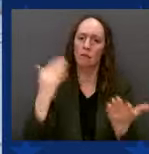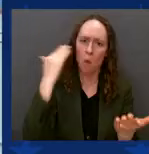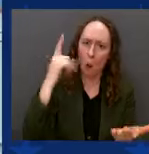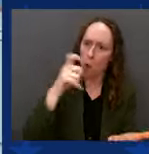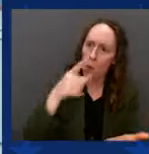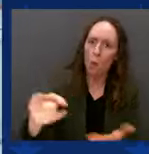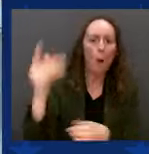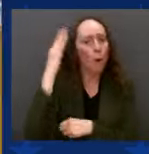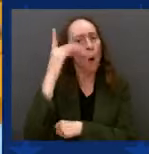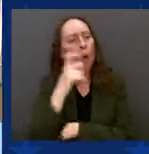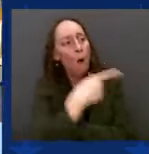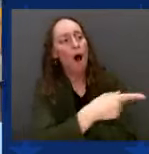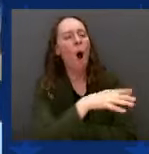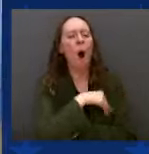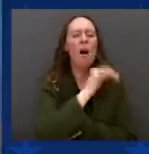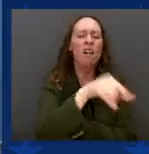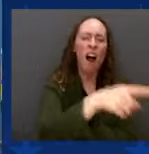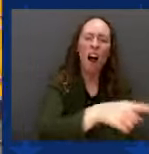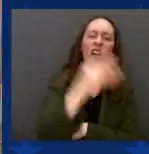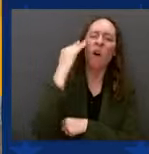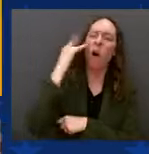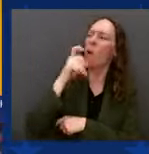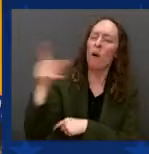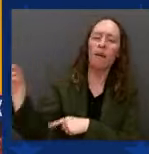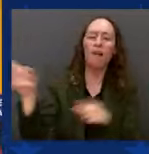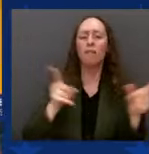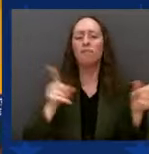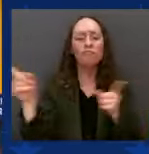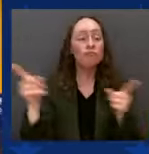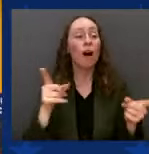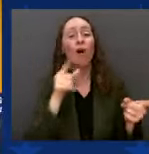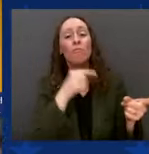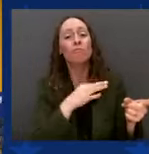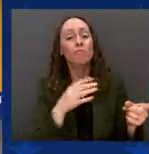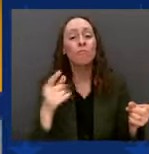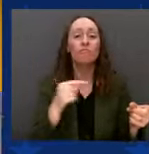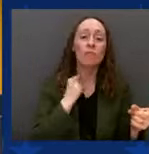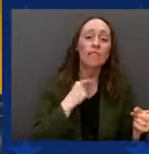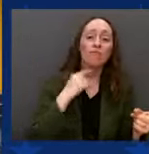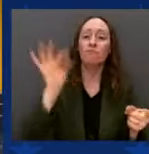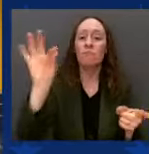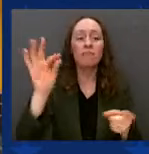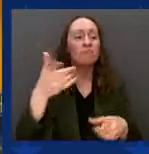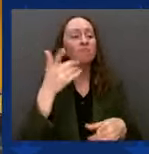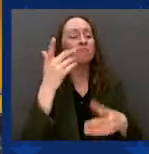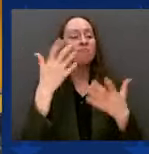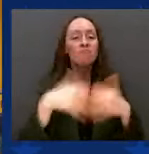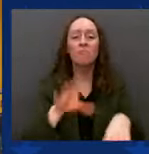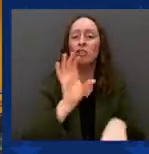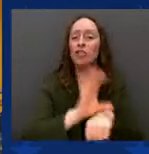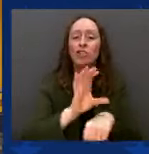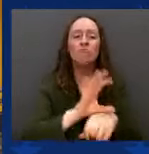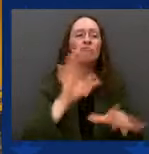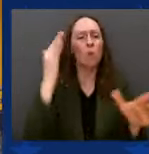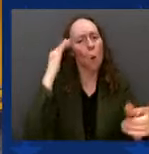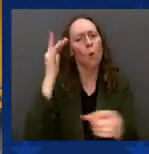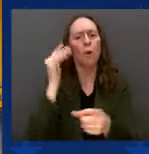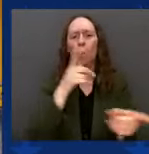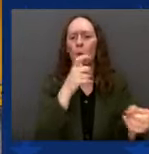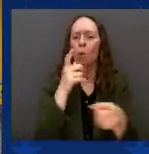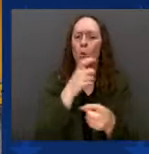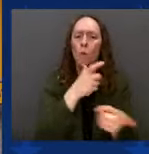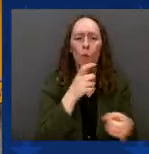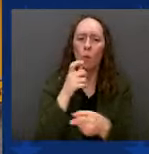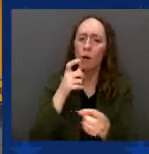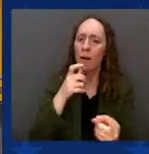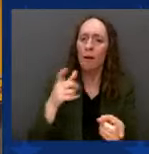who runs the local school, the local ministry. They know the person who runs the local grocery store. When